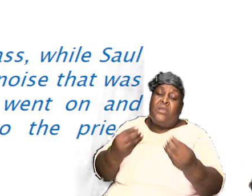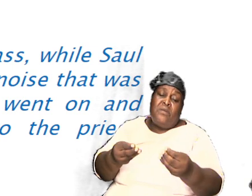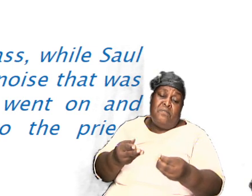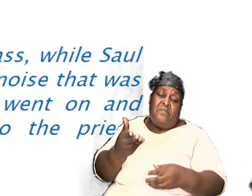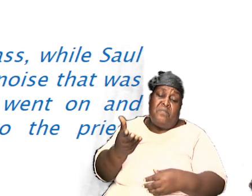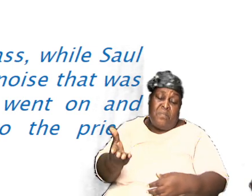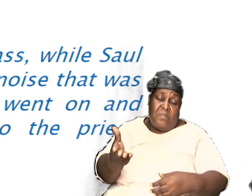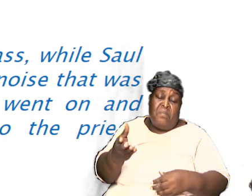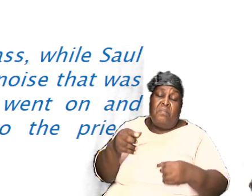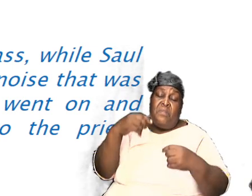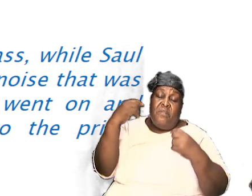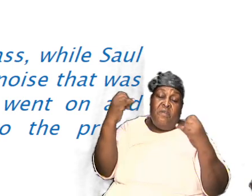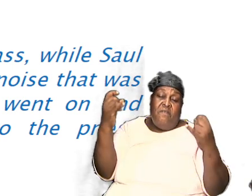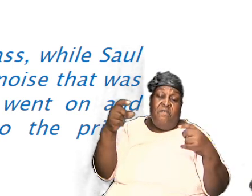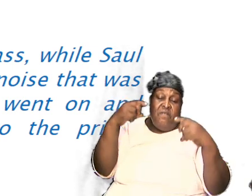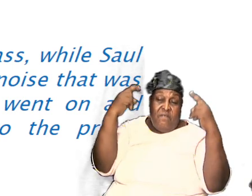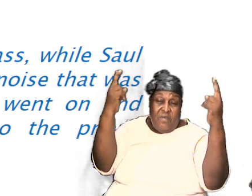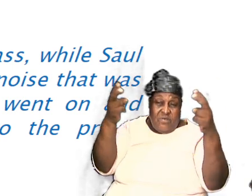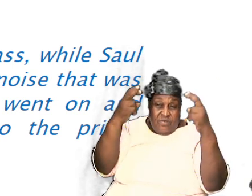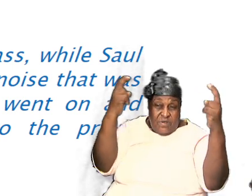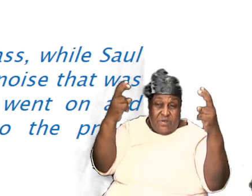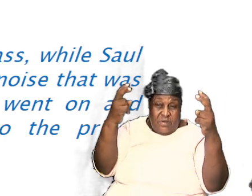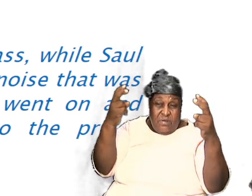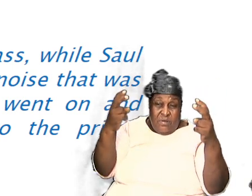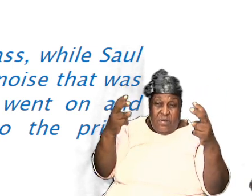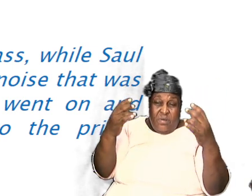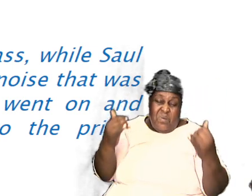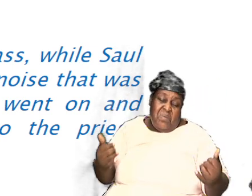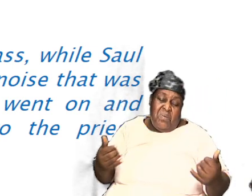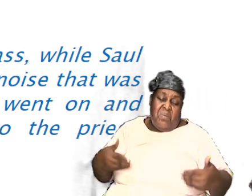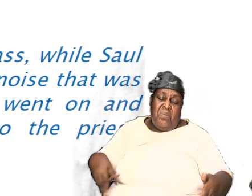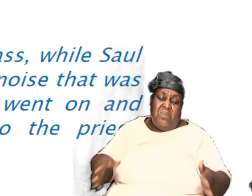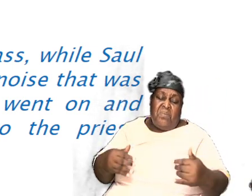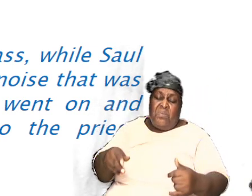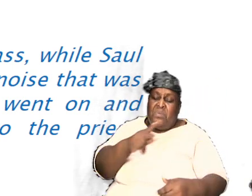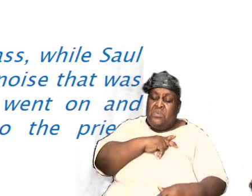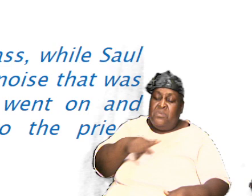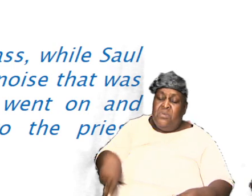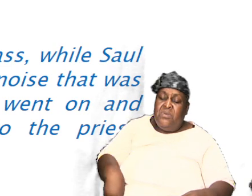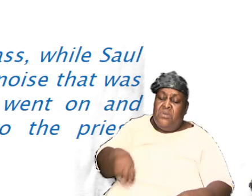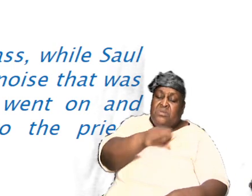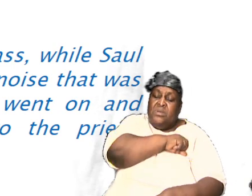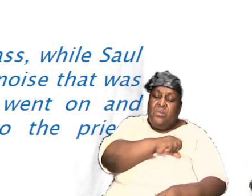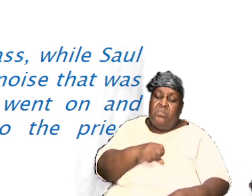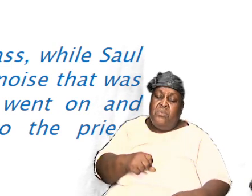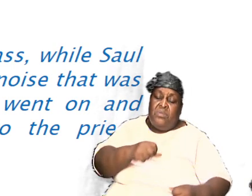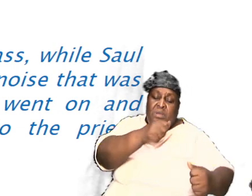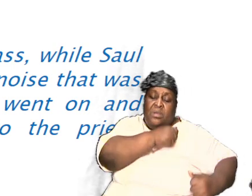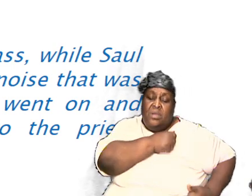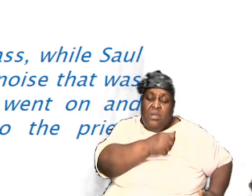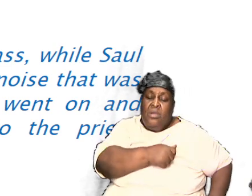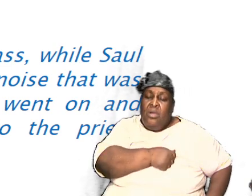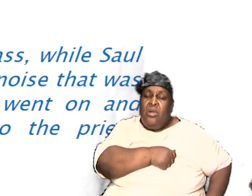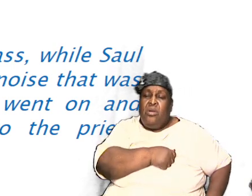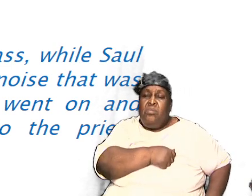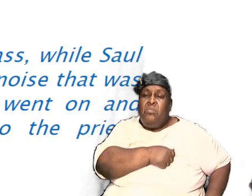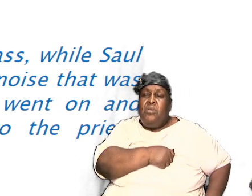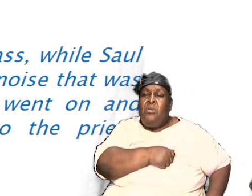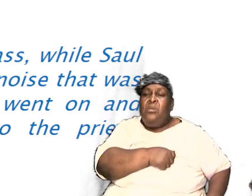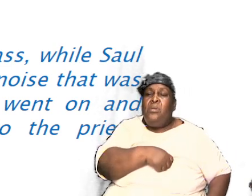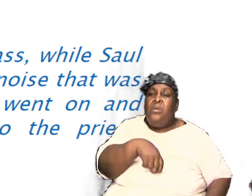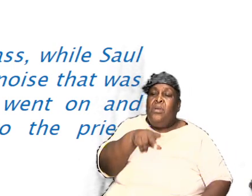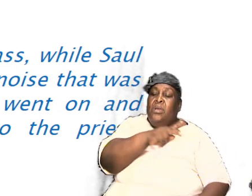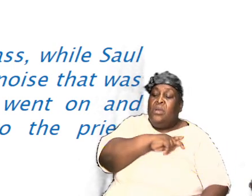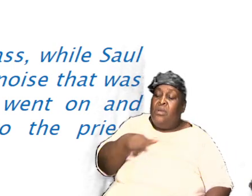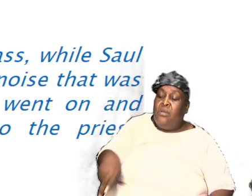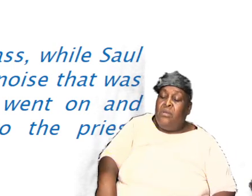Saul on the other side, you know, with the army behind him. And King Saul